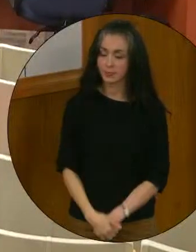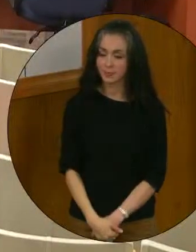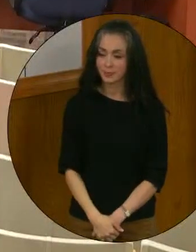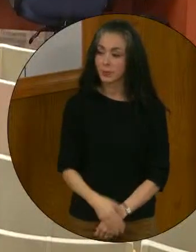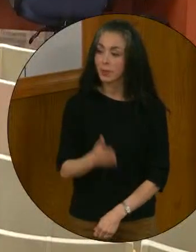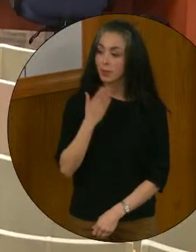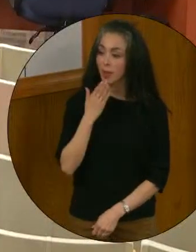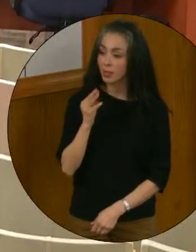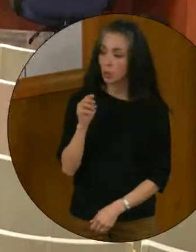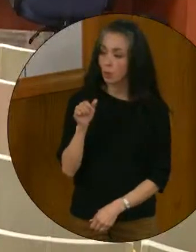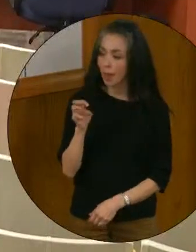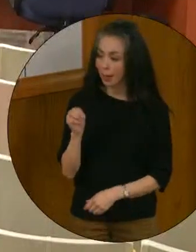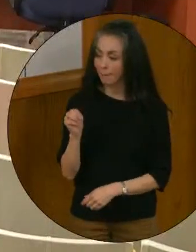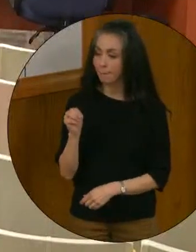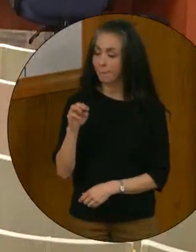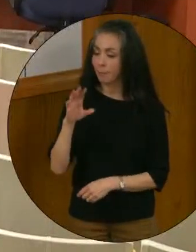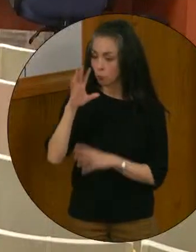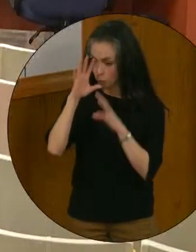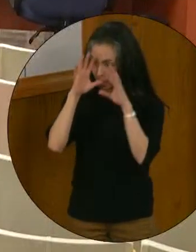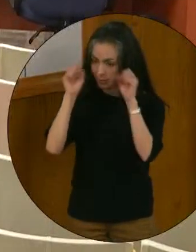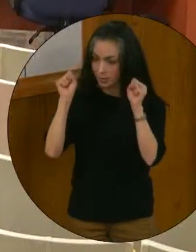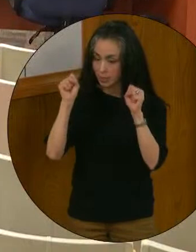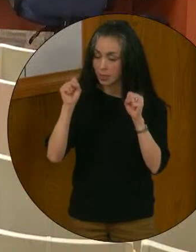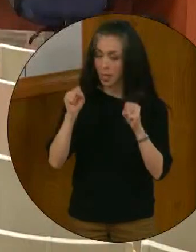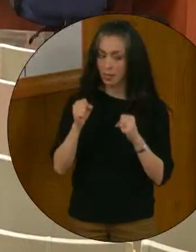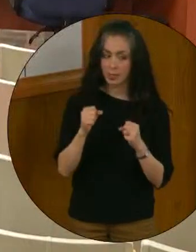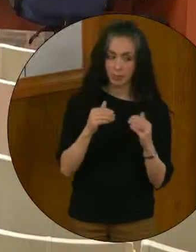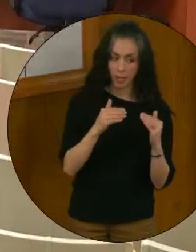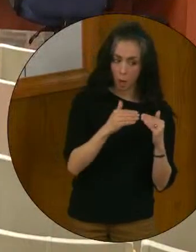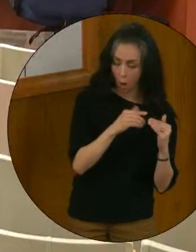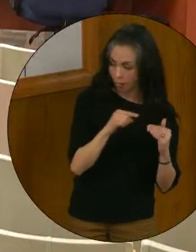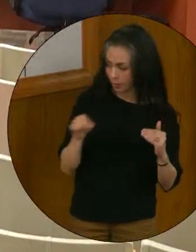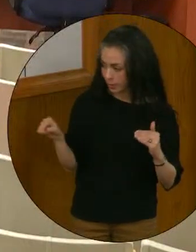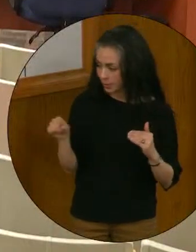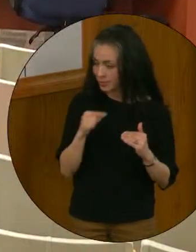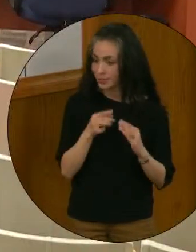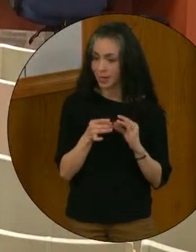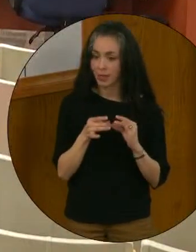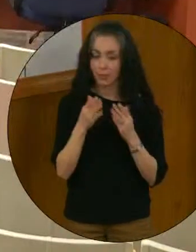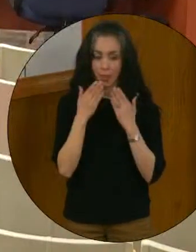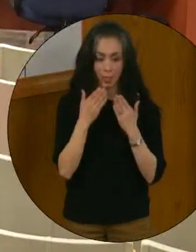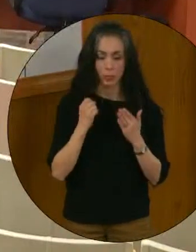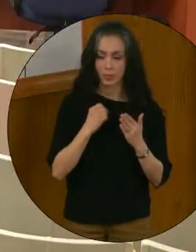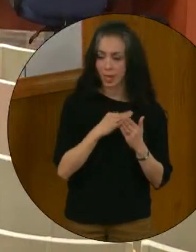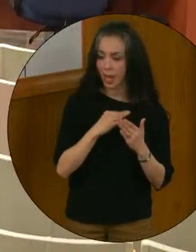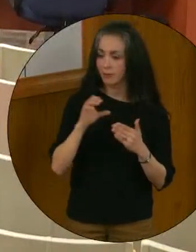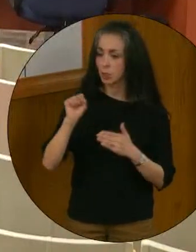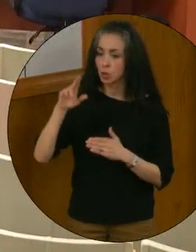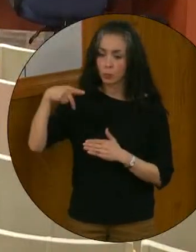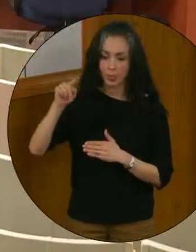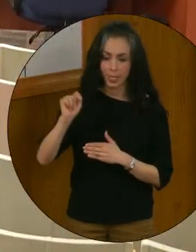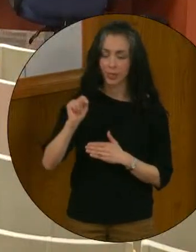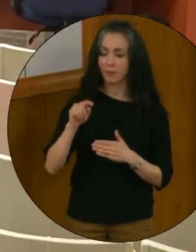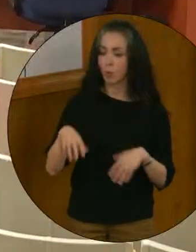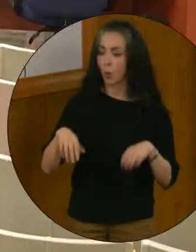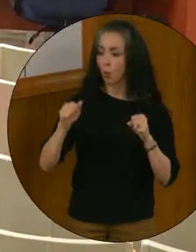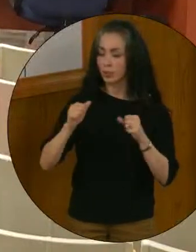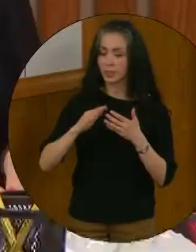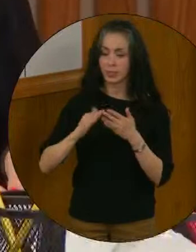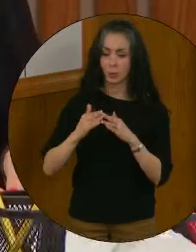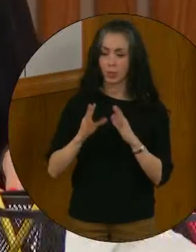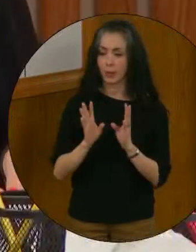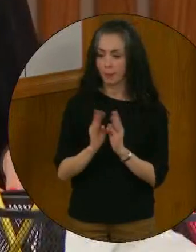Thank you, Madam President. And again, as my colleague stated, thank you to the staff and superintendent for holding these community